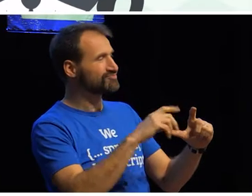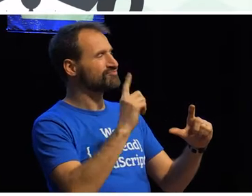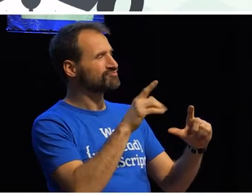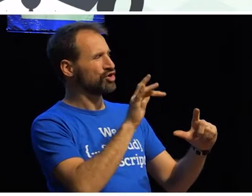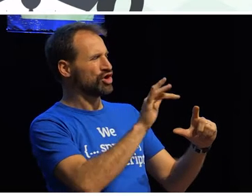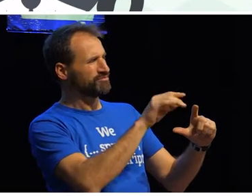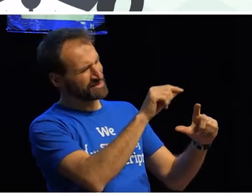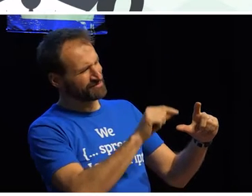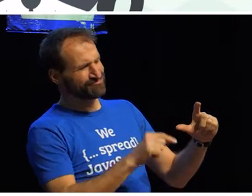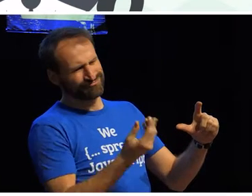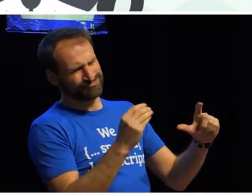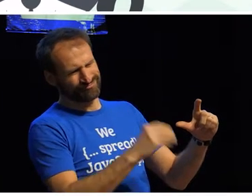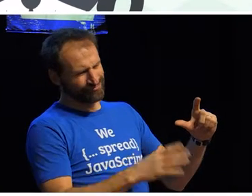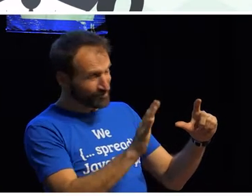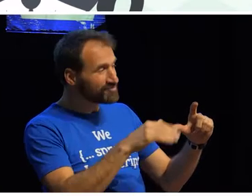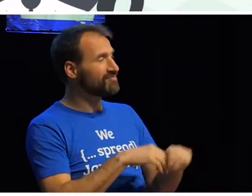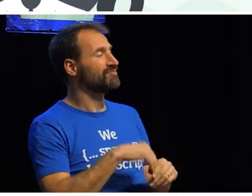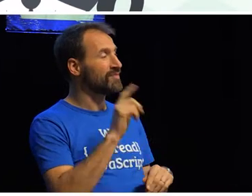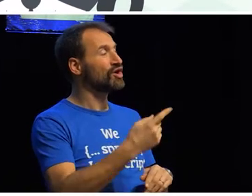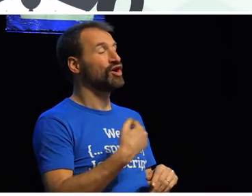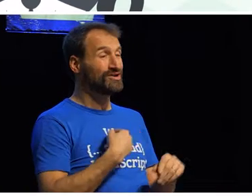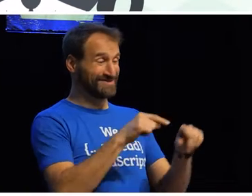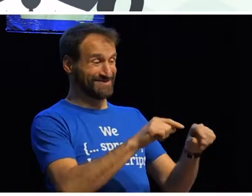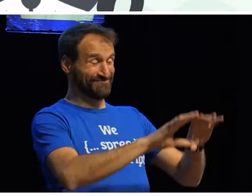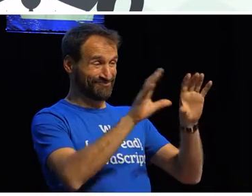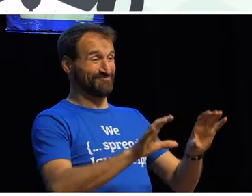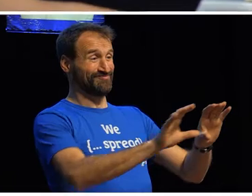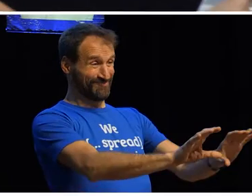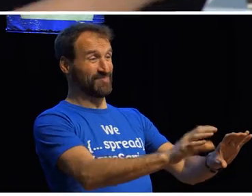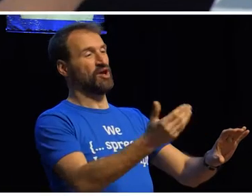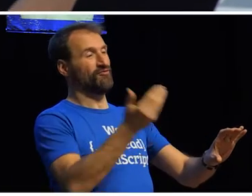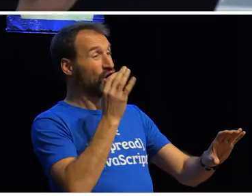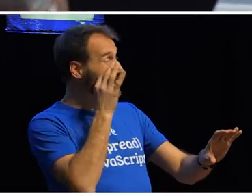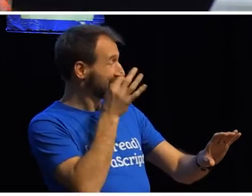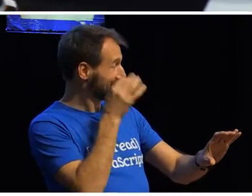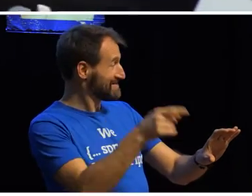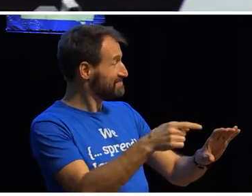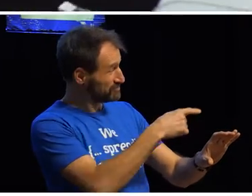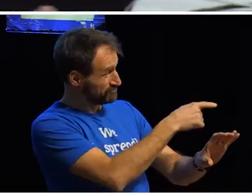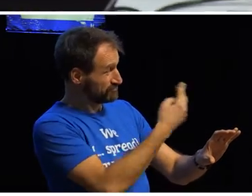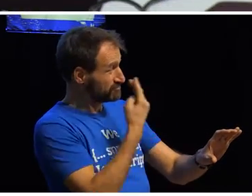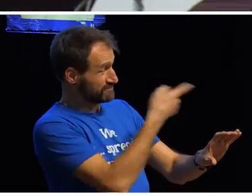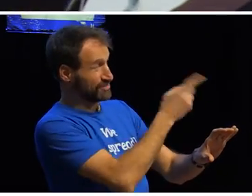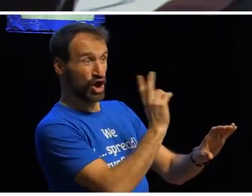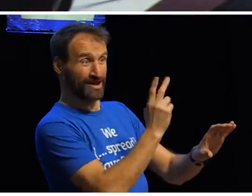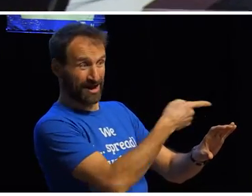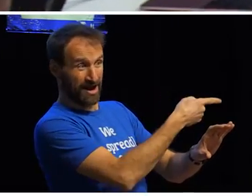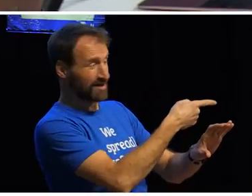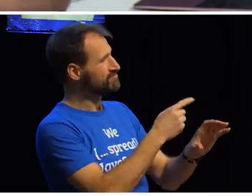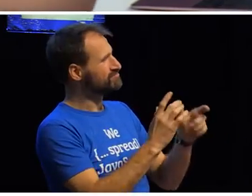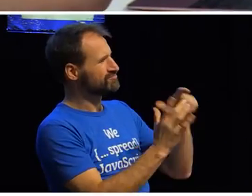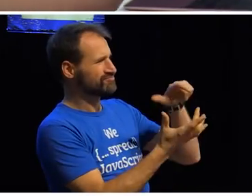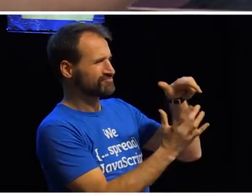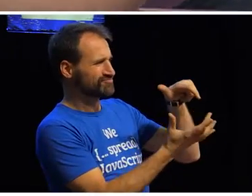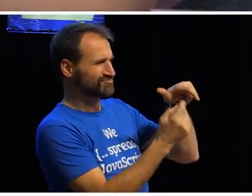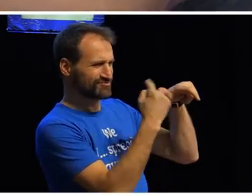I set it up in front of cat food. Actually, I have a real thing here. So I have this Lego case, but this